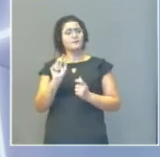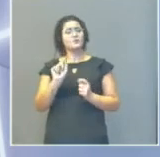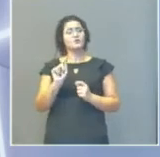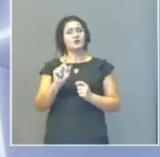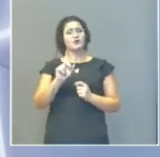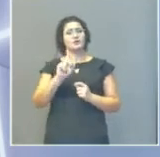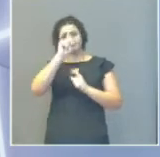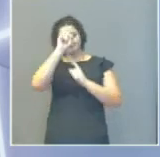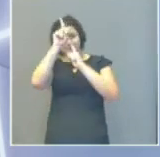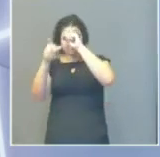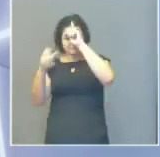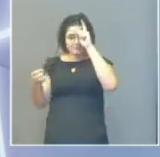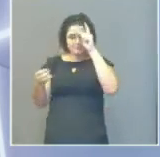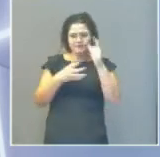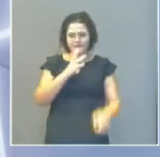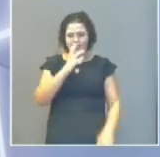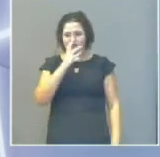against